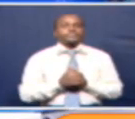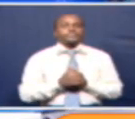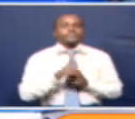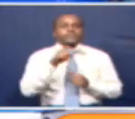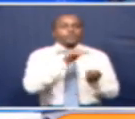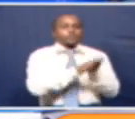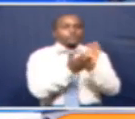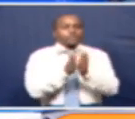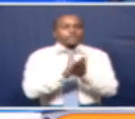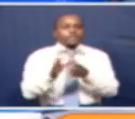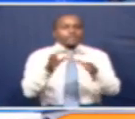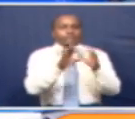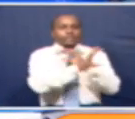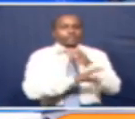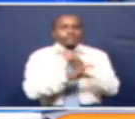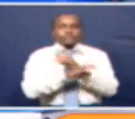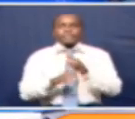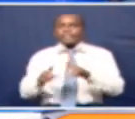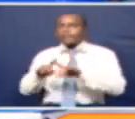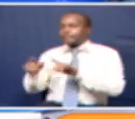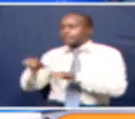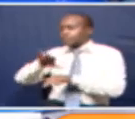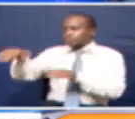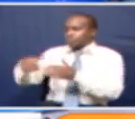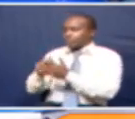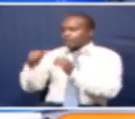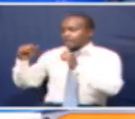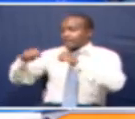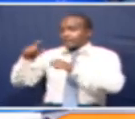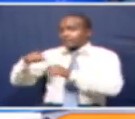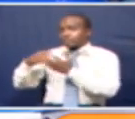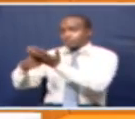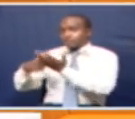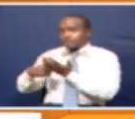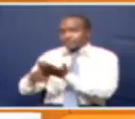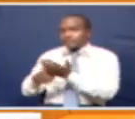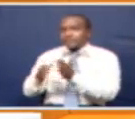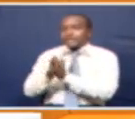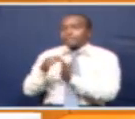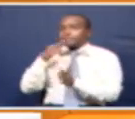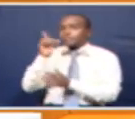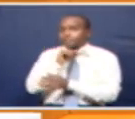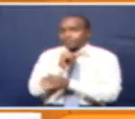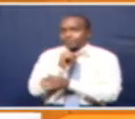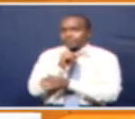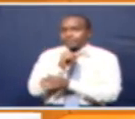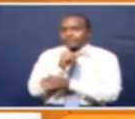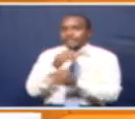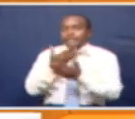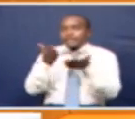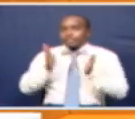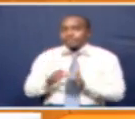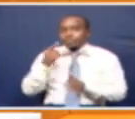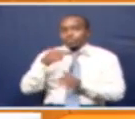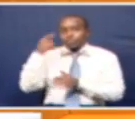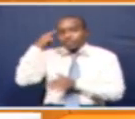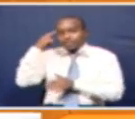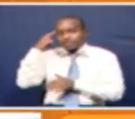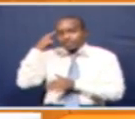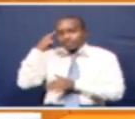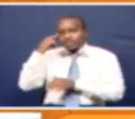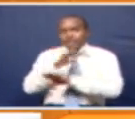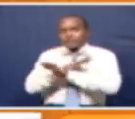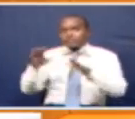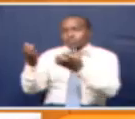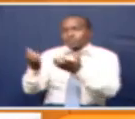He should have consolidated this country. But you all agree there's need to talk, isn't it? There is need to talk, okay. And I've said that. Okay. And anyone who thinks there is no need